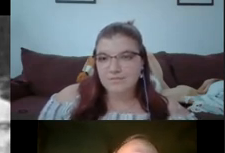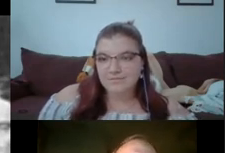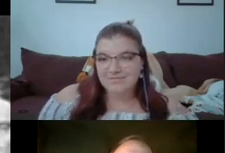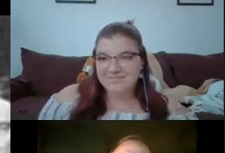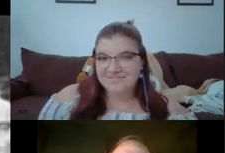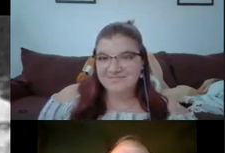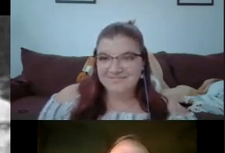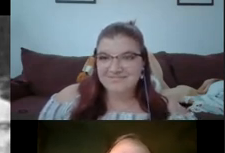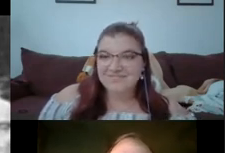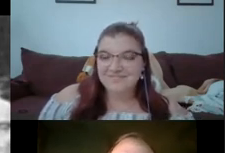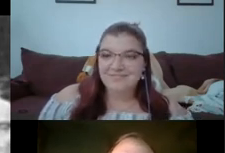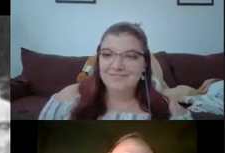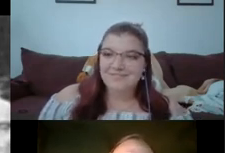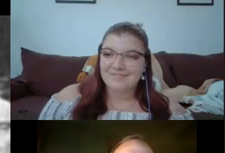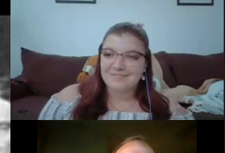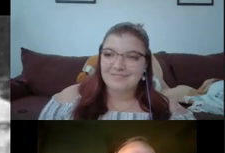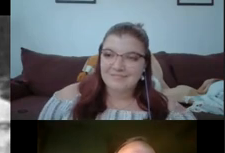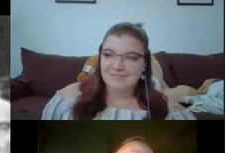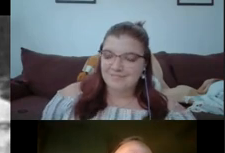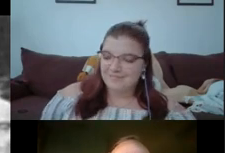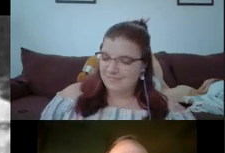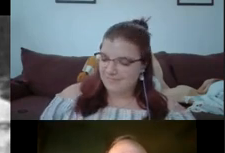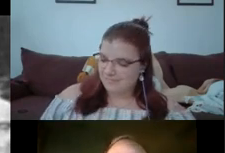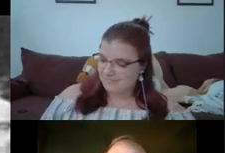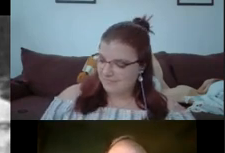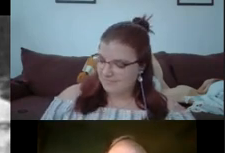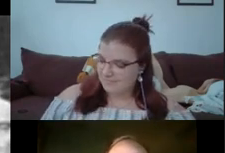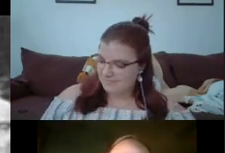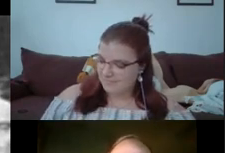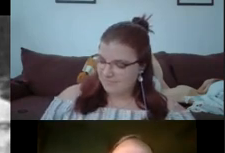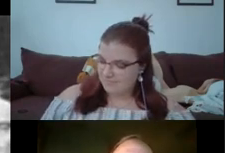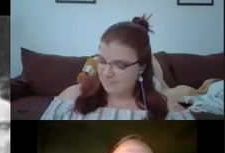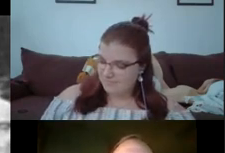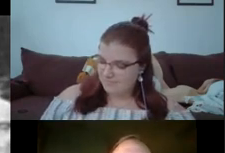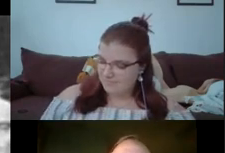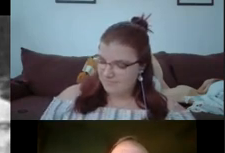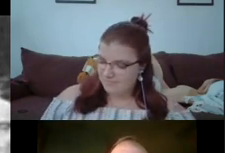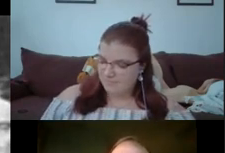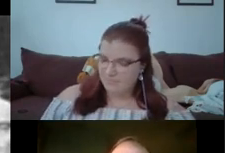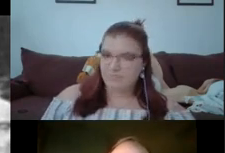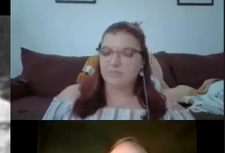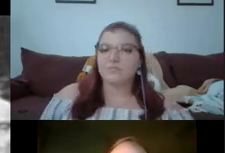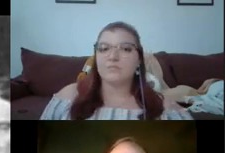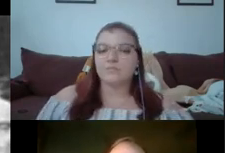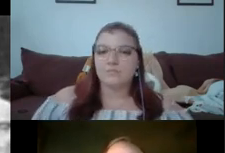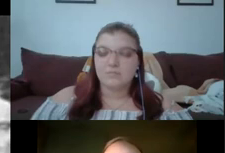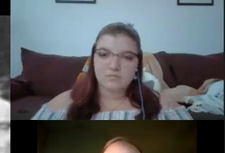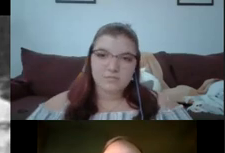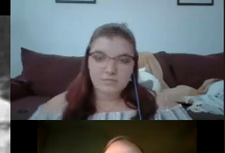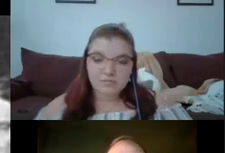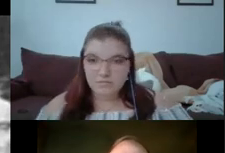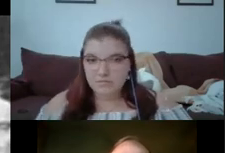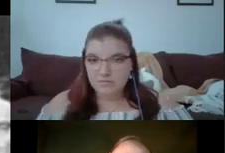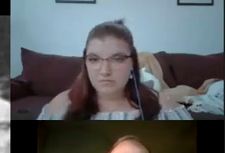library, Oswego had industrial arts, and so on. And Brockport and Cortland